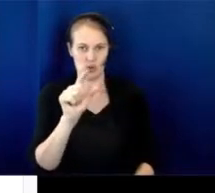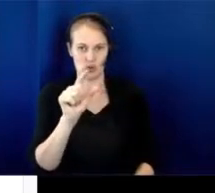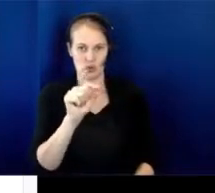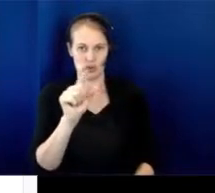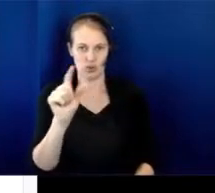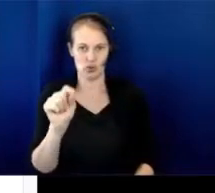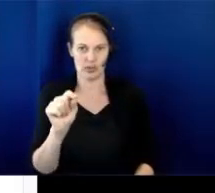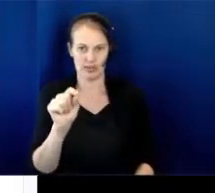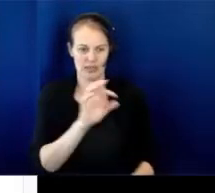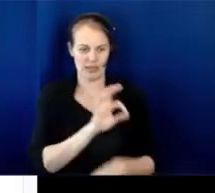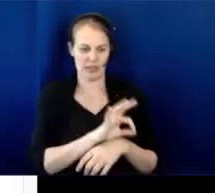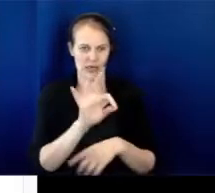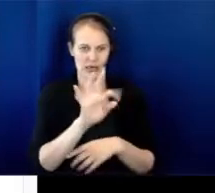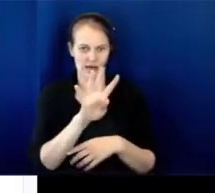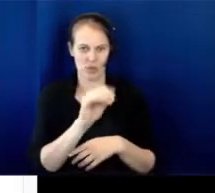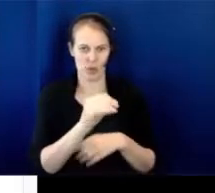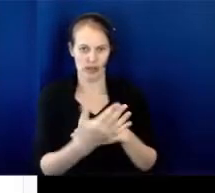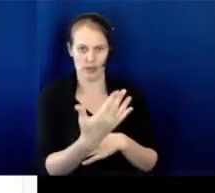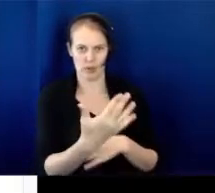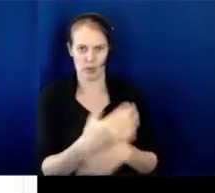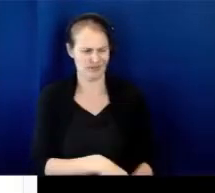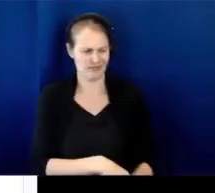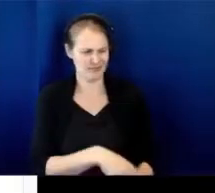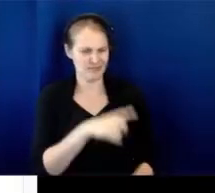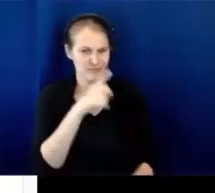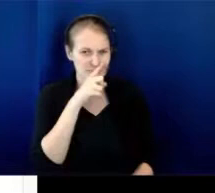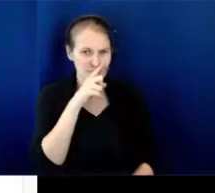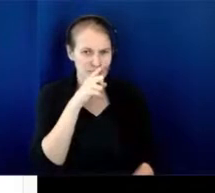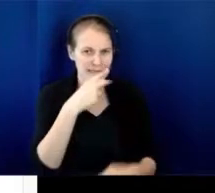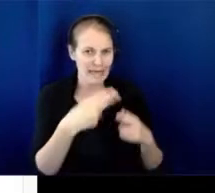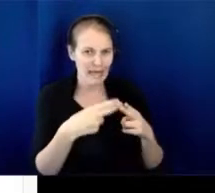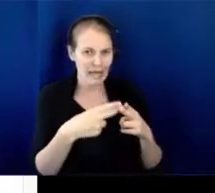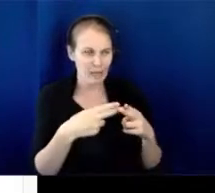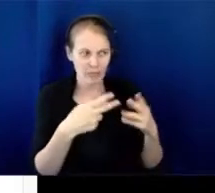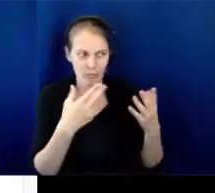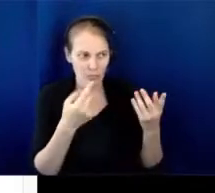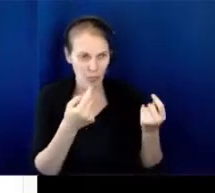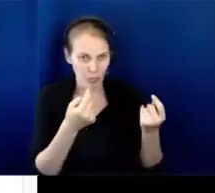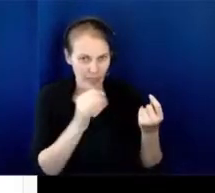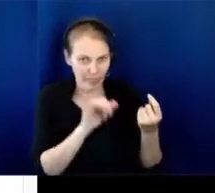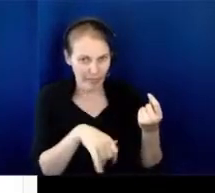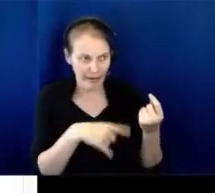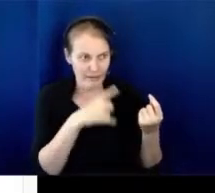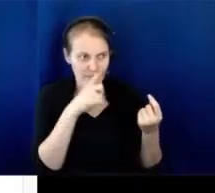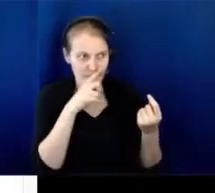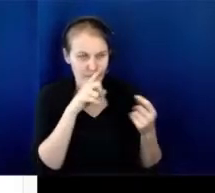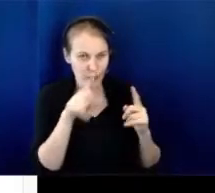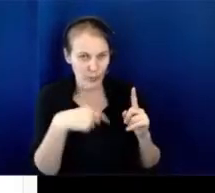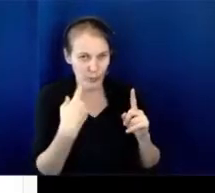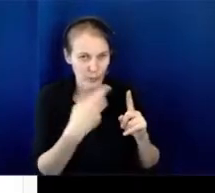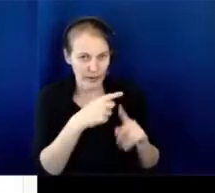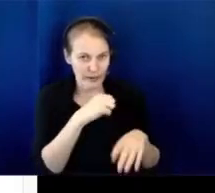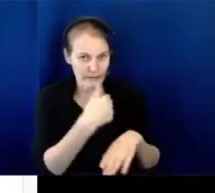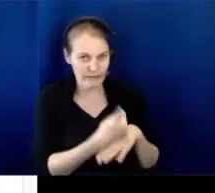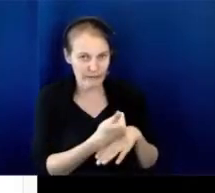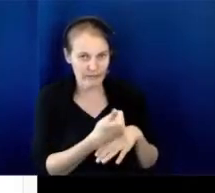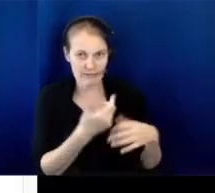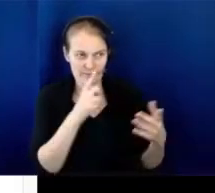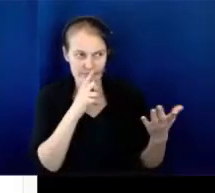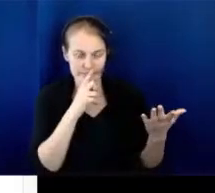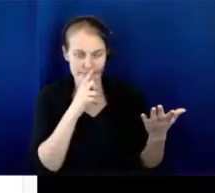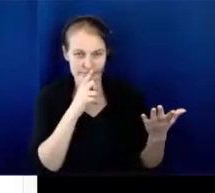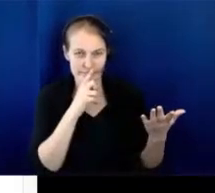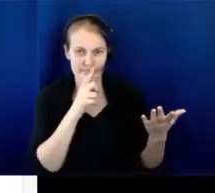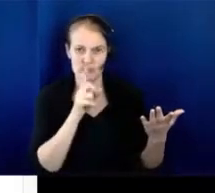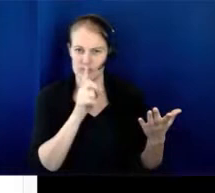a.m. It doesn't give you any topic for your video. It doesn't tell you when you created it. It's a